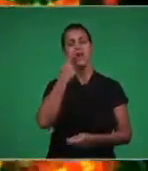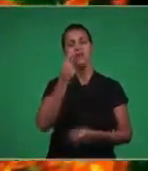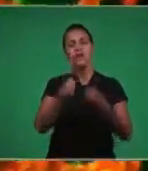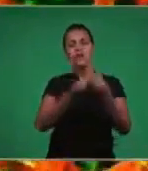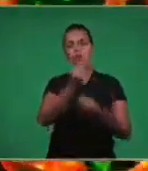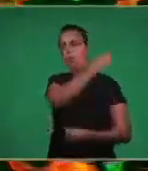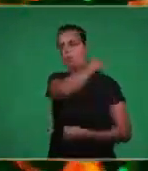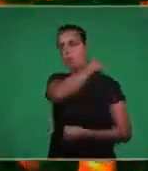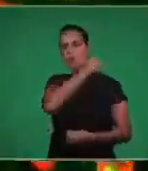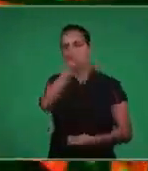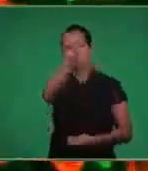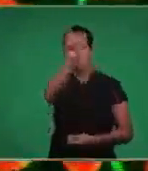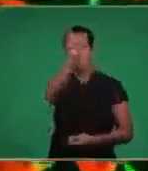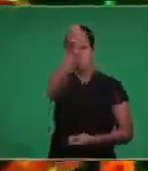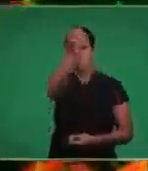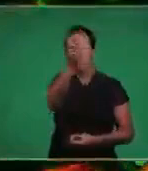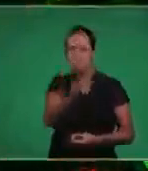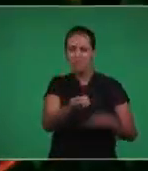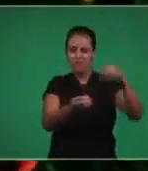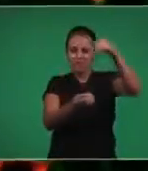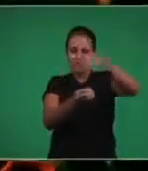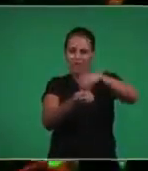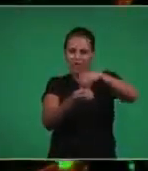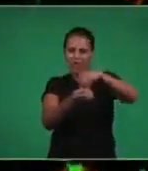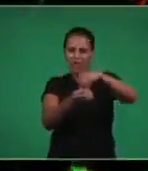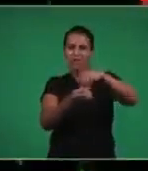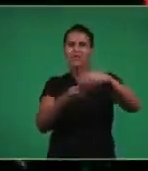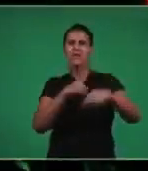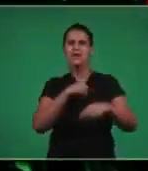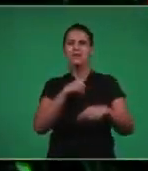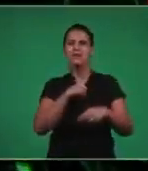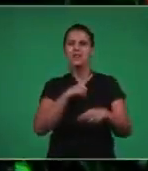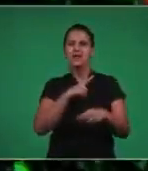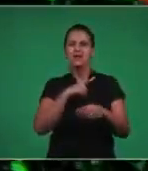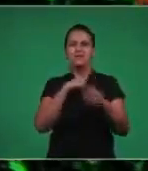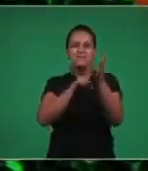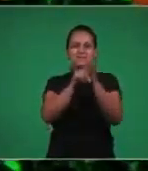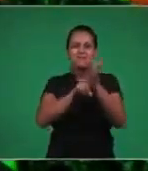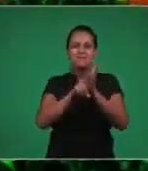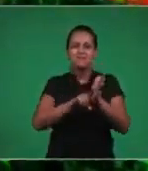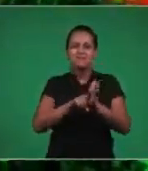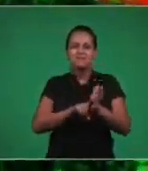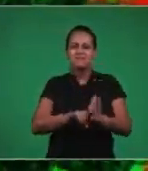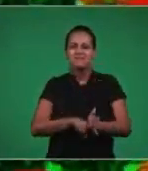bone marrow that we can see in an exam. I can barely see it.